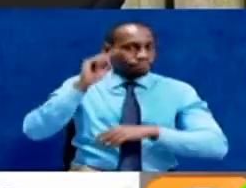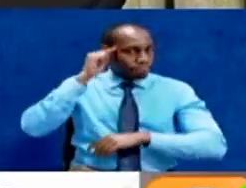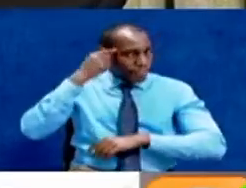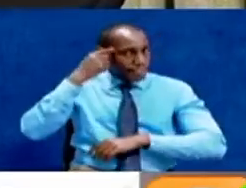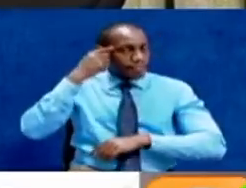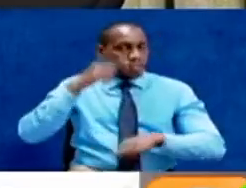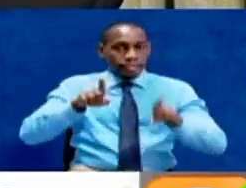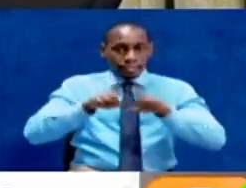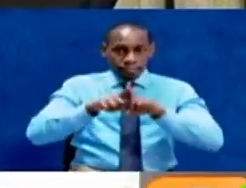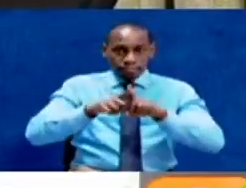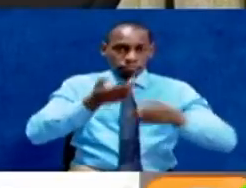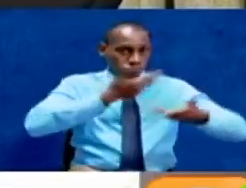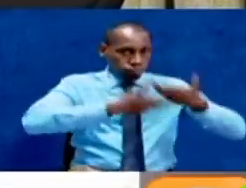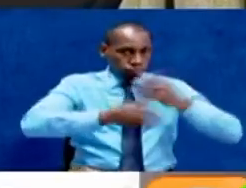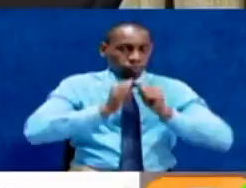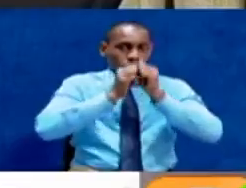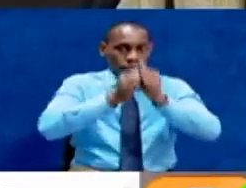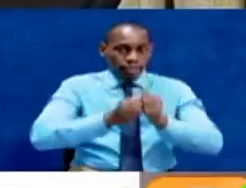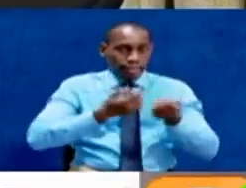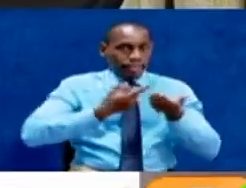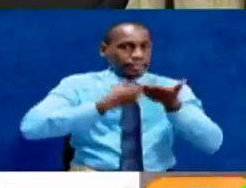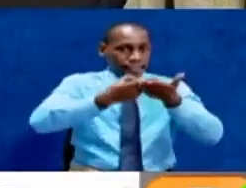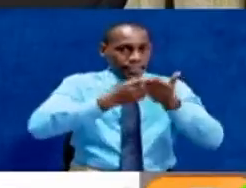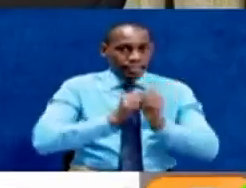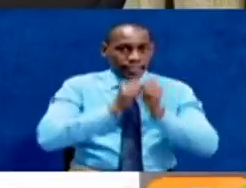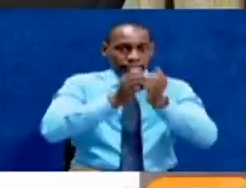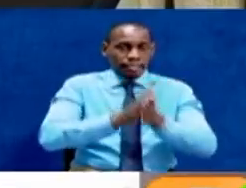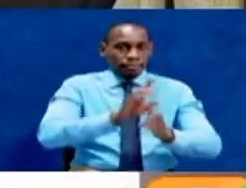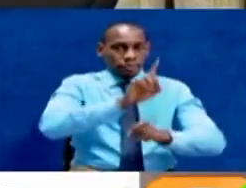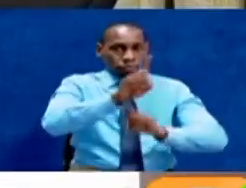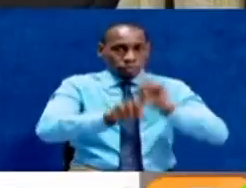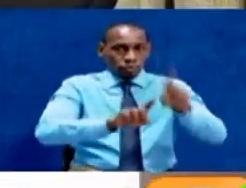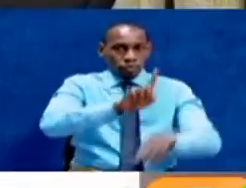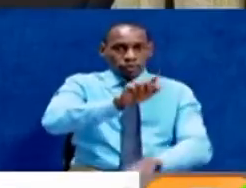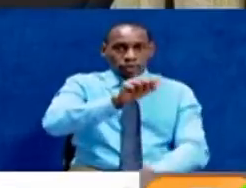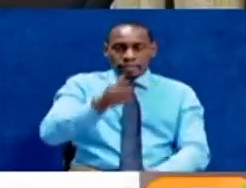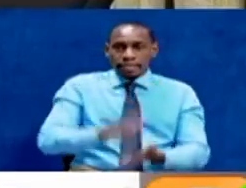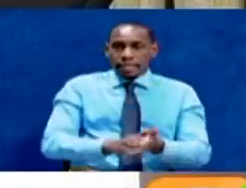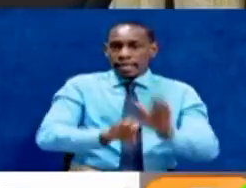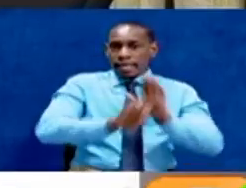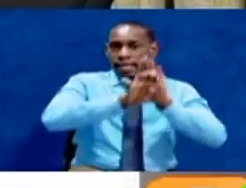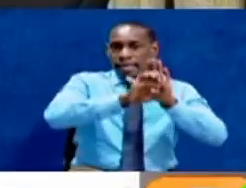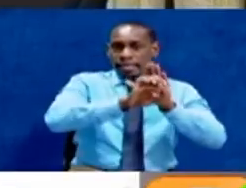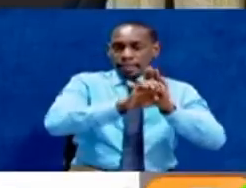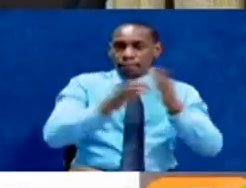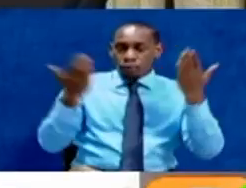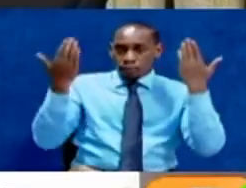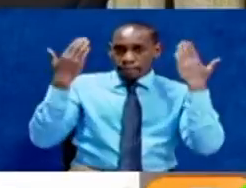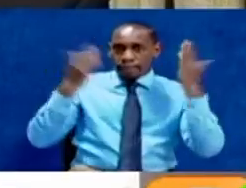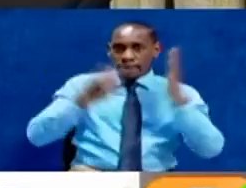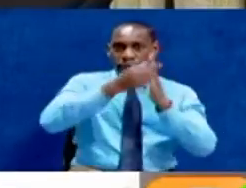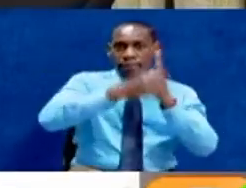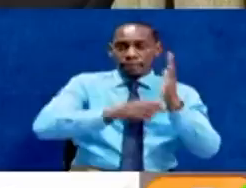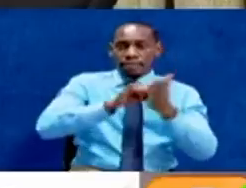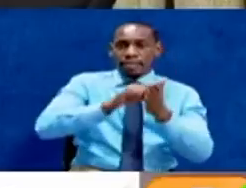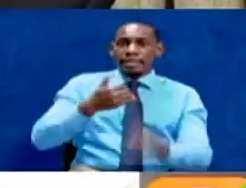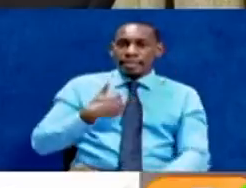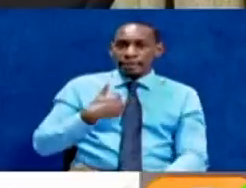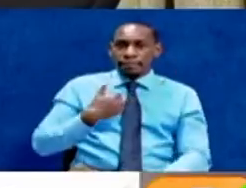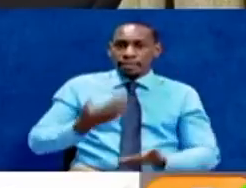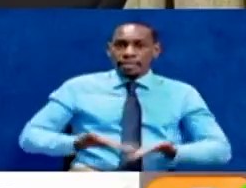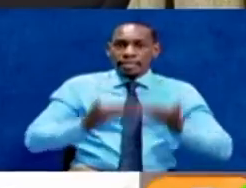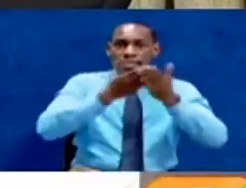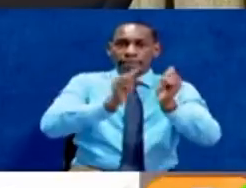and sitting together to listen together and ask each other questions. For example, the Meru, for example, the manifesto that we had, we were to